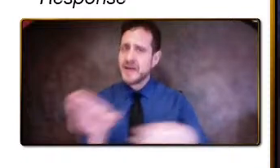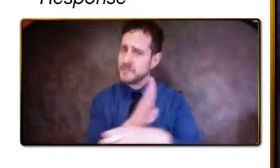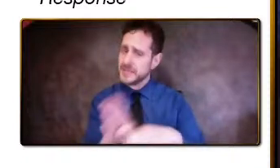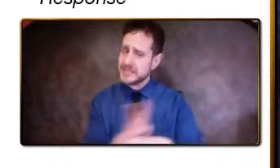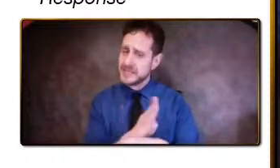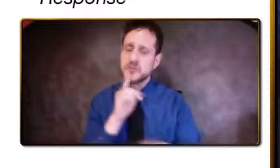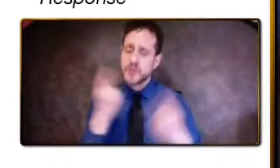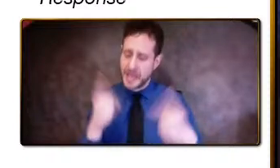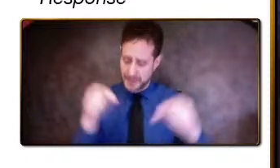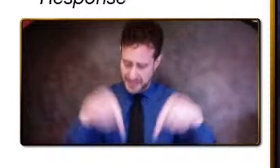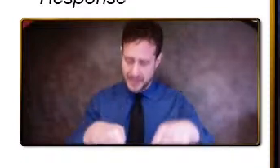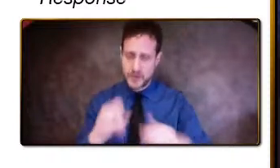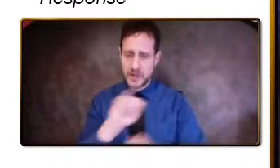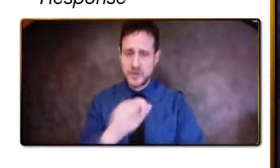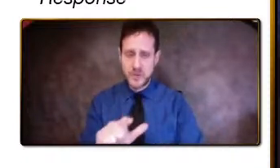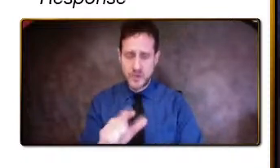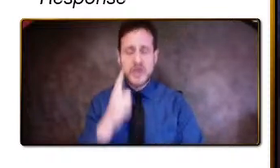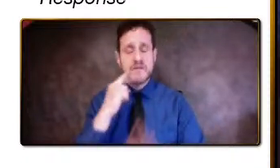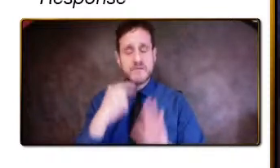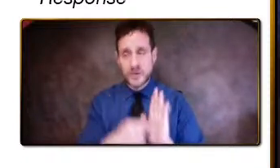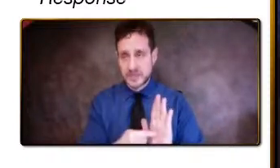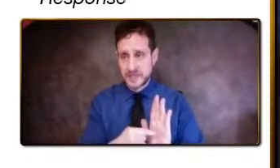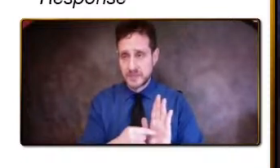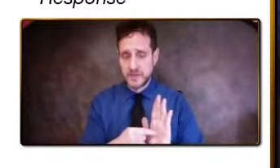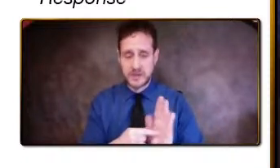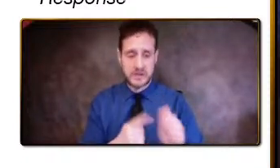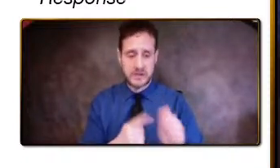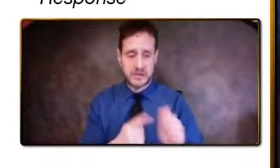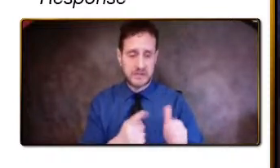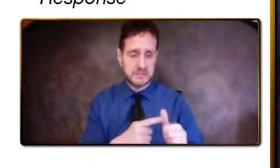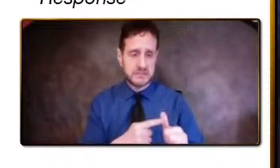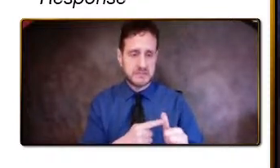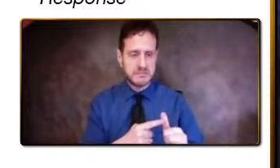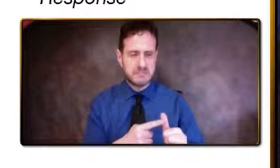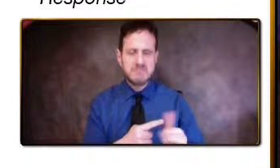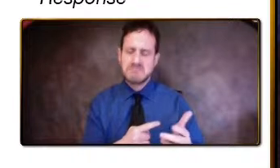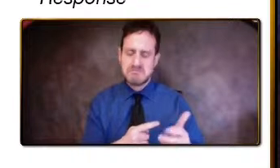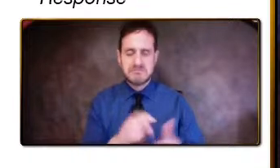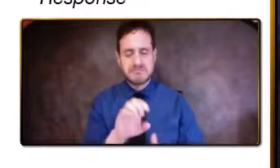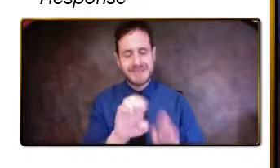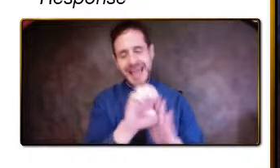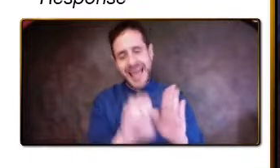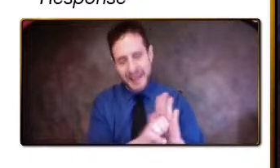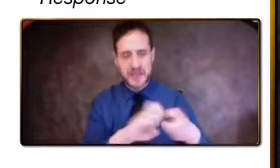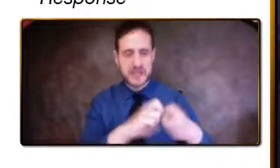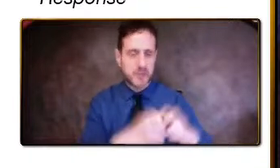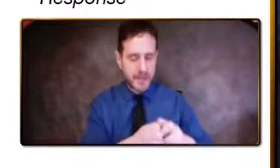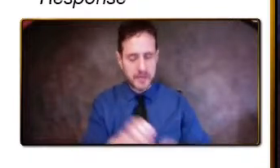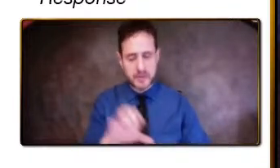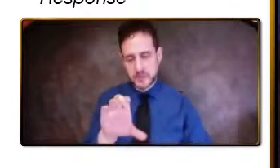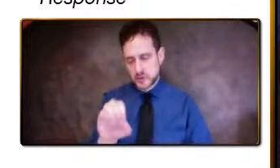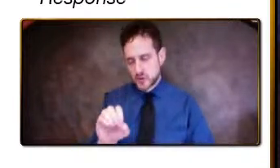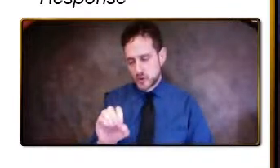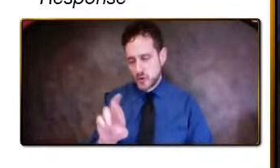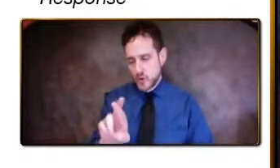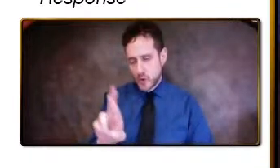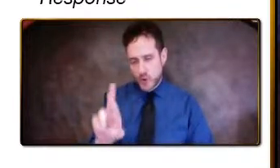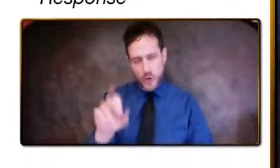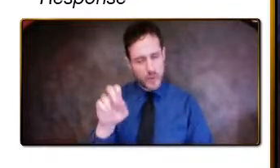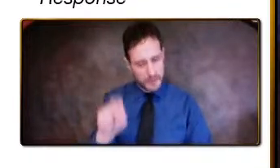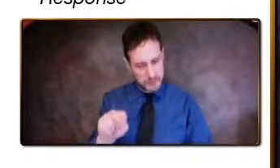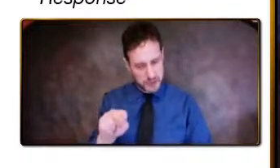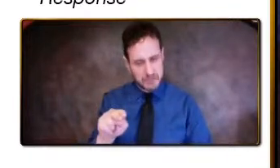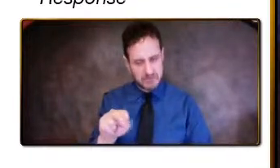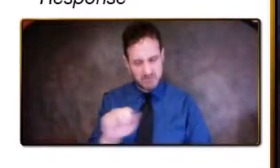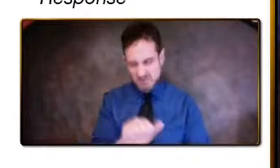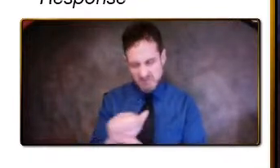like addressing corruption and ethics reform. Not the least of which is making sure that